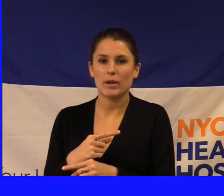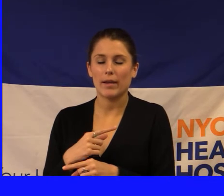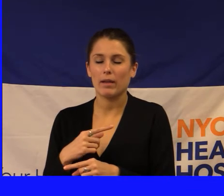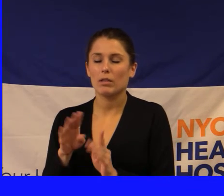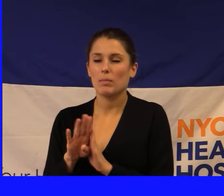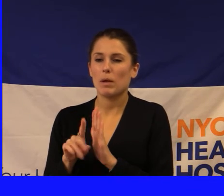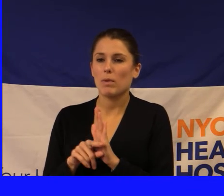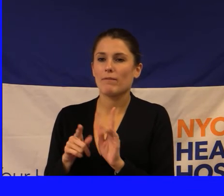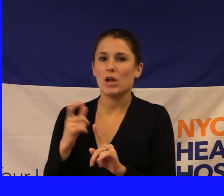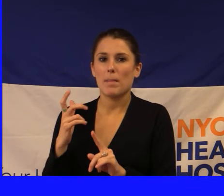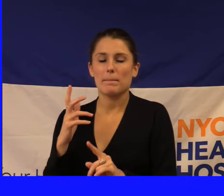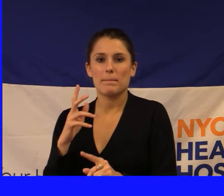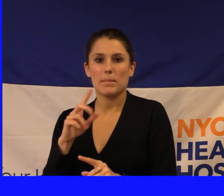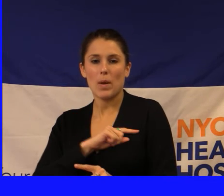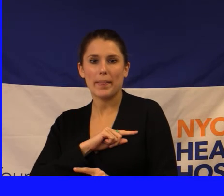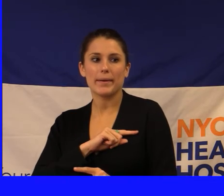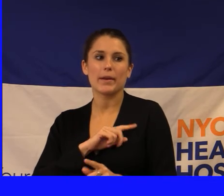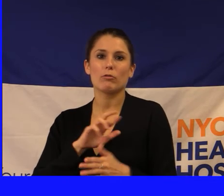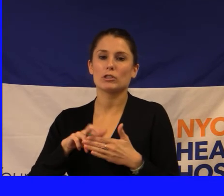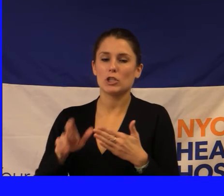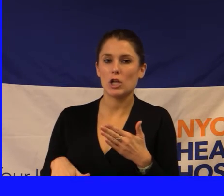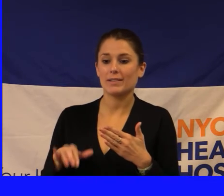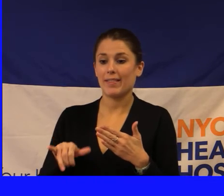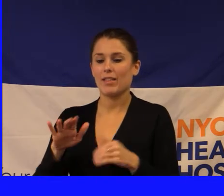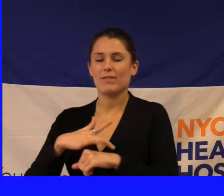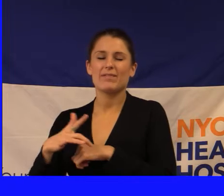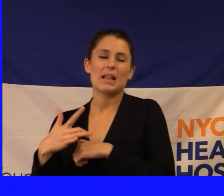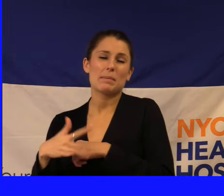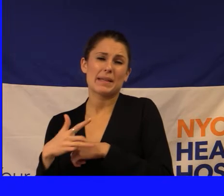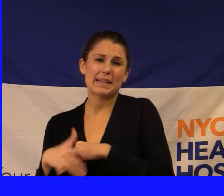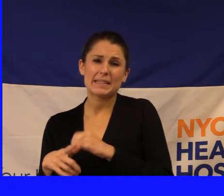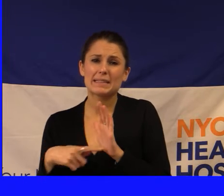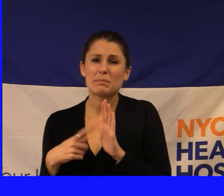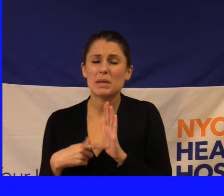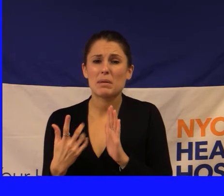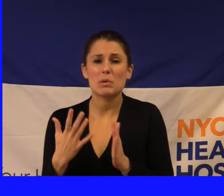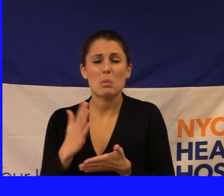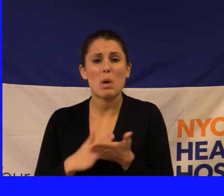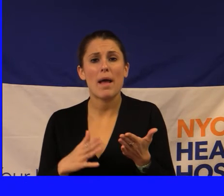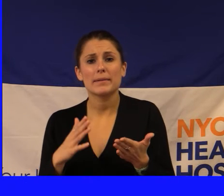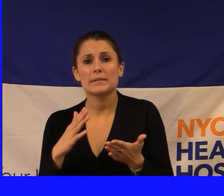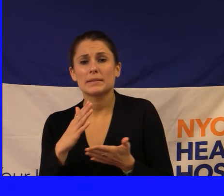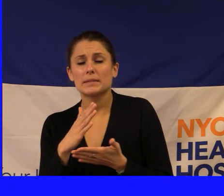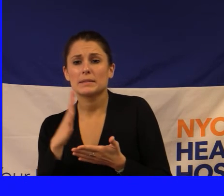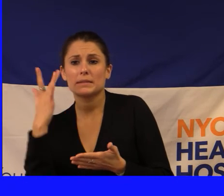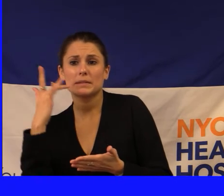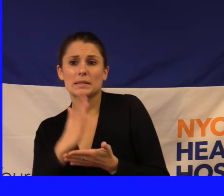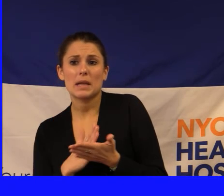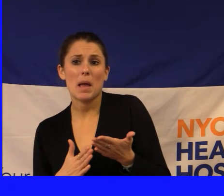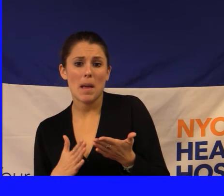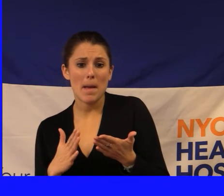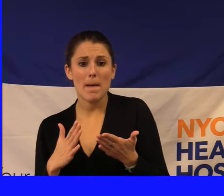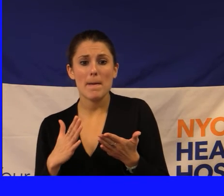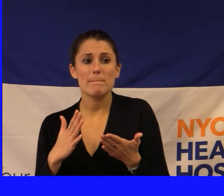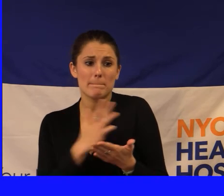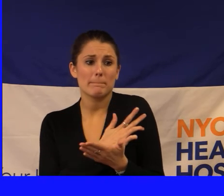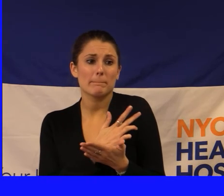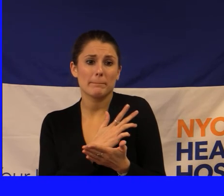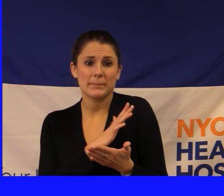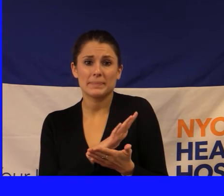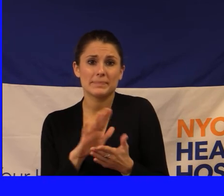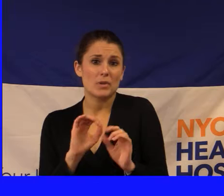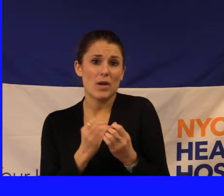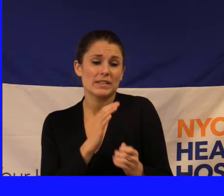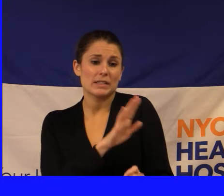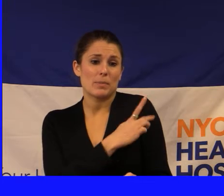quality availability, because sometimes it's, why are certain practices, patients tending to go to the ER 3